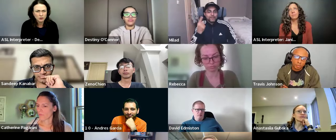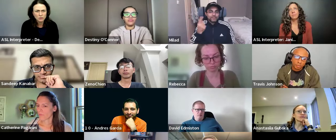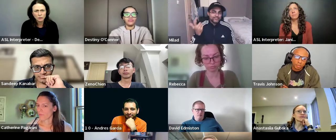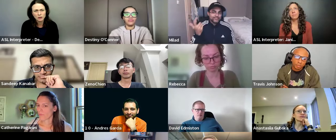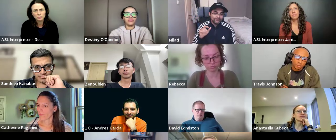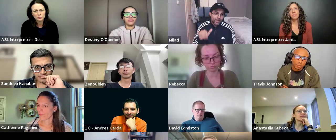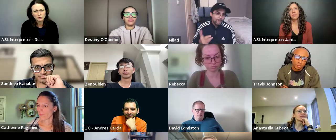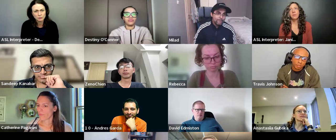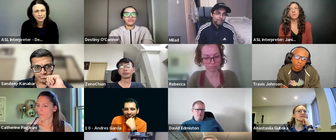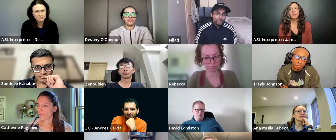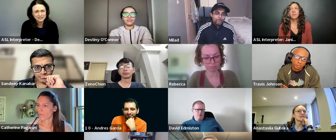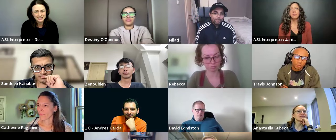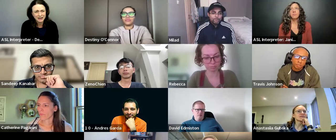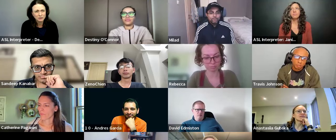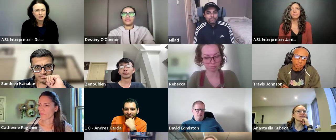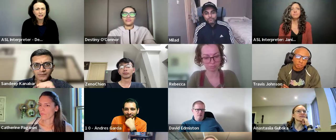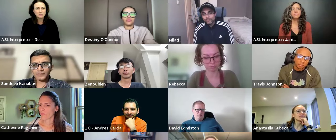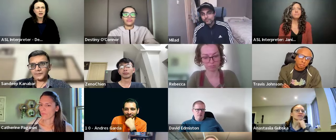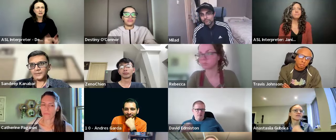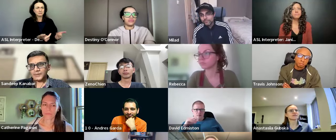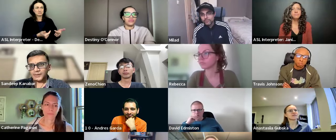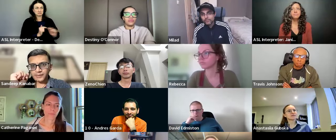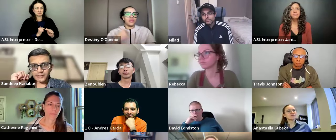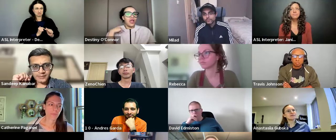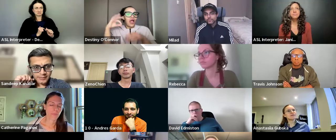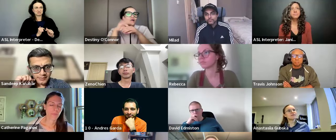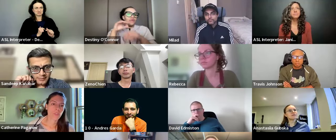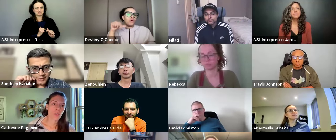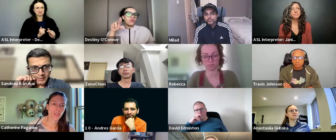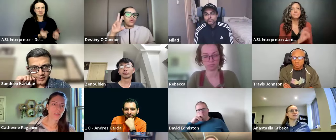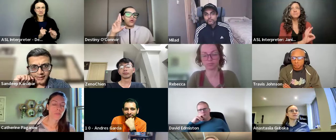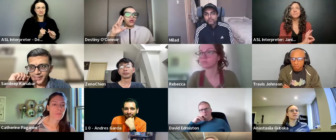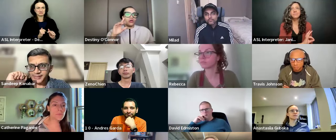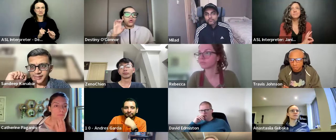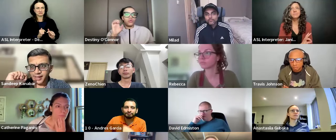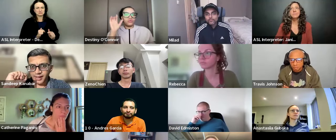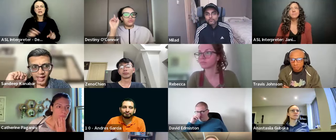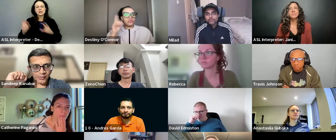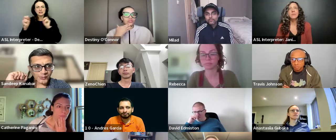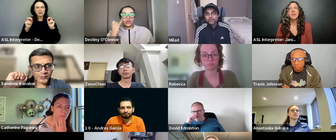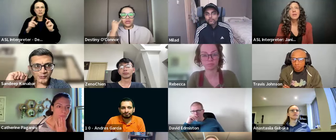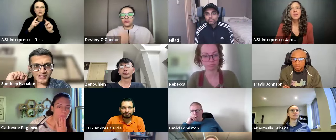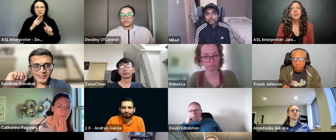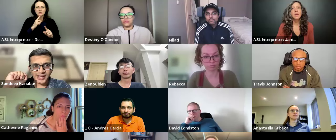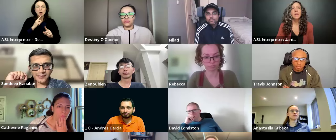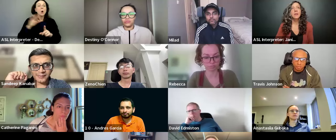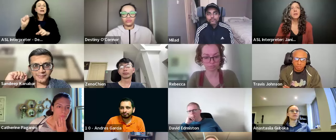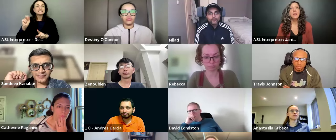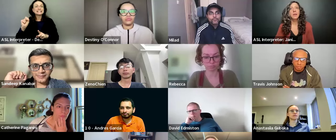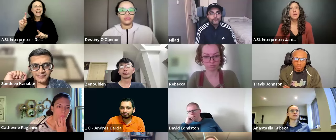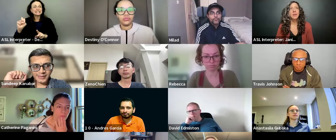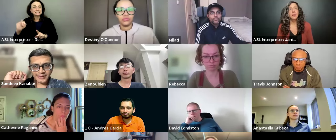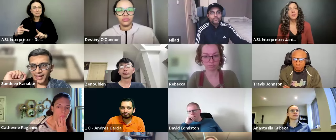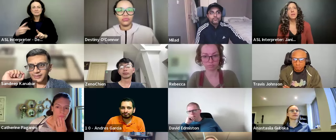people weren't overwhelmed with trying to write something down and keep that. Do you want Oh, to? yes, I was going to say the